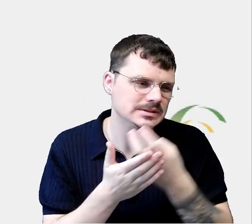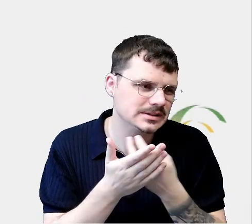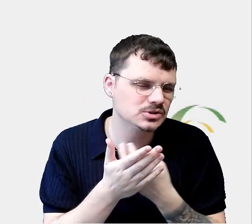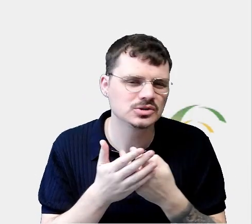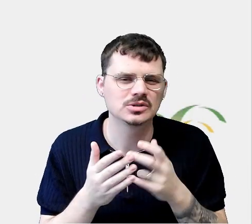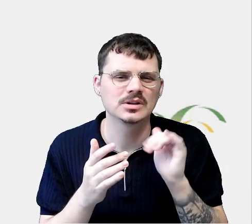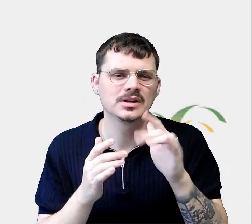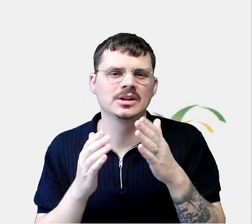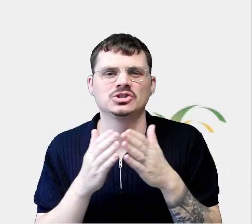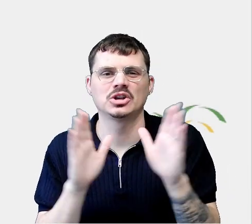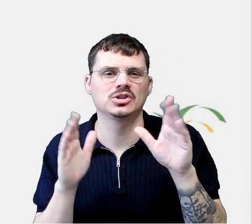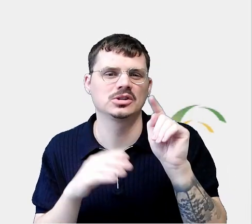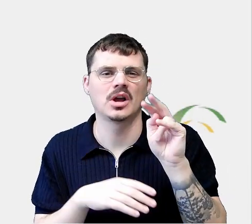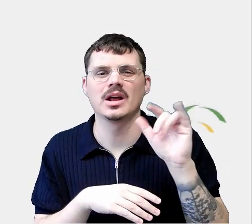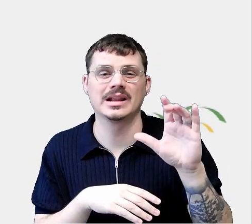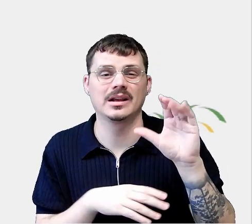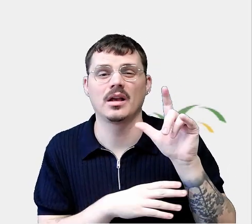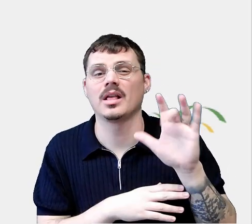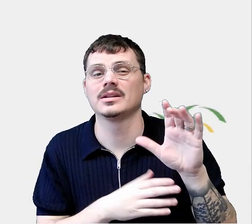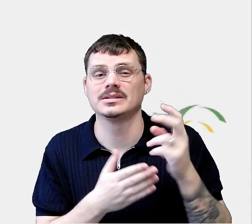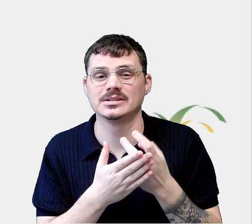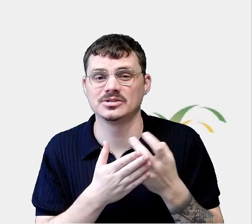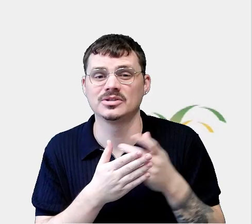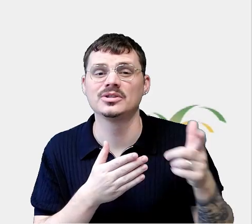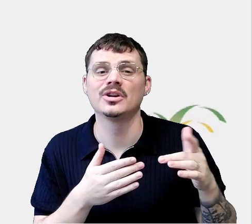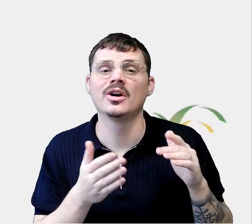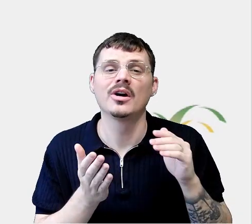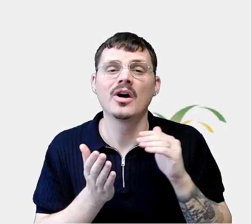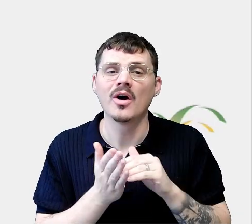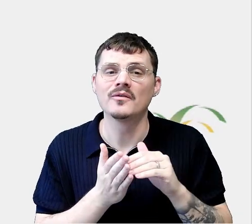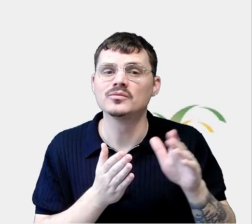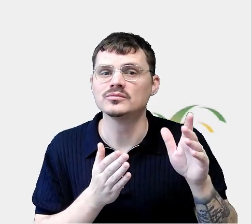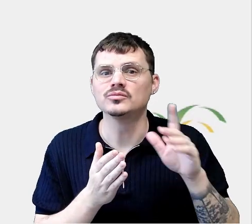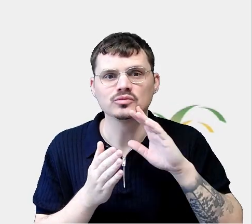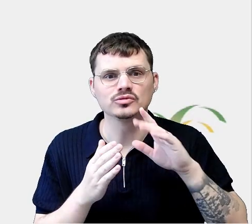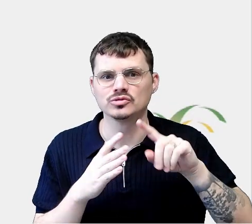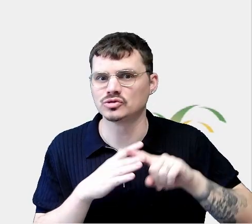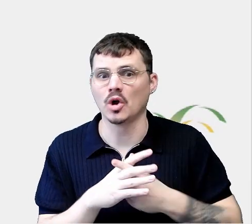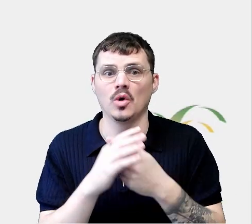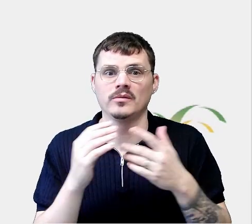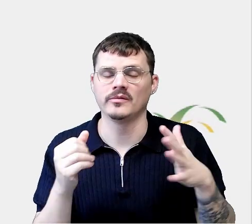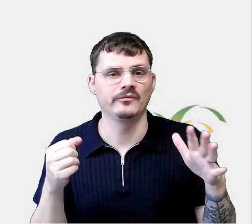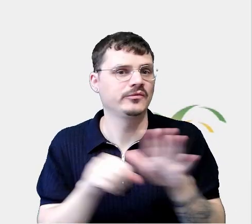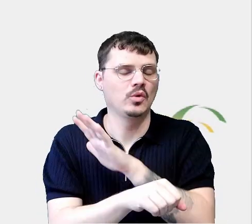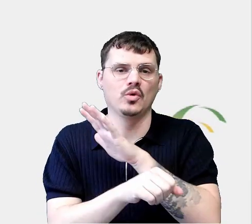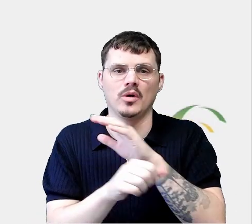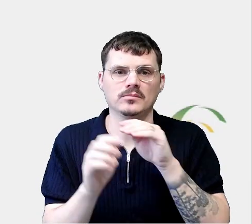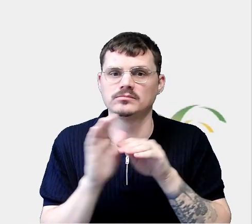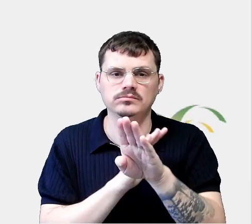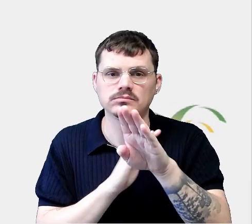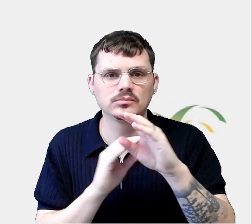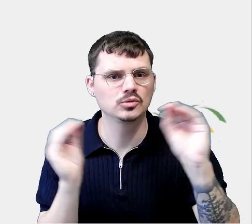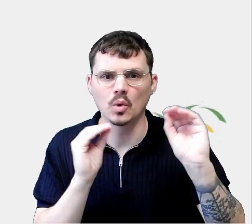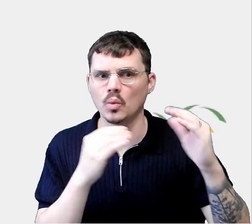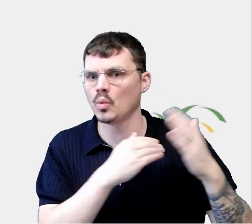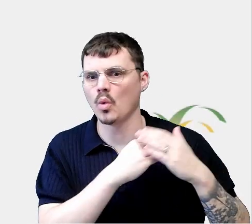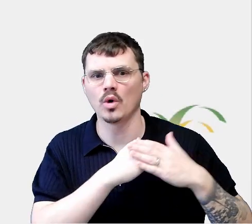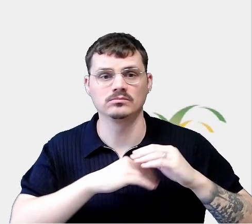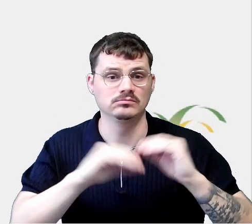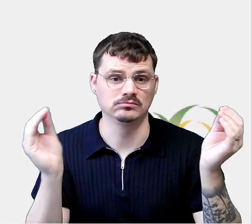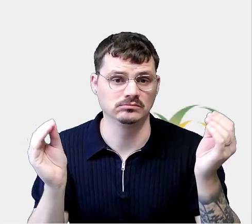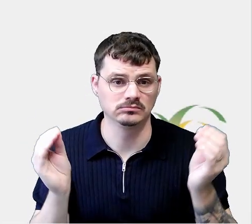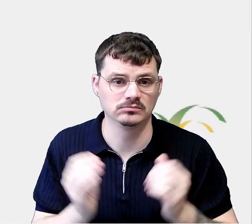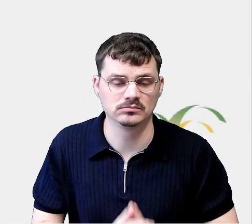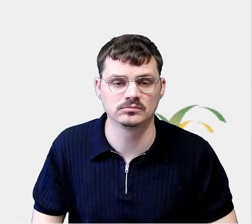the generalized tonic-clonic seizures, sometimes those start fully developed without any prodrome or warning.